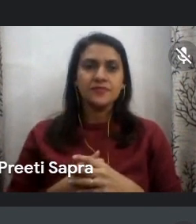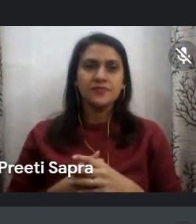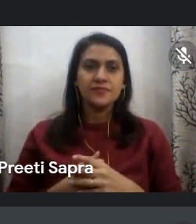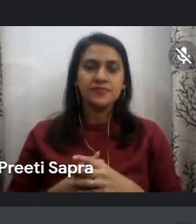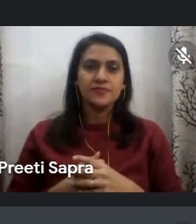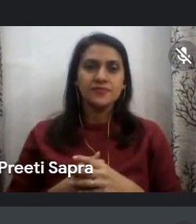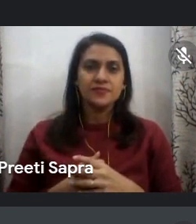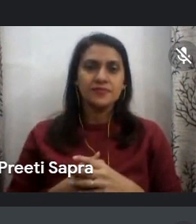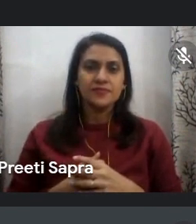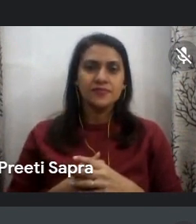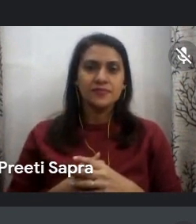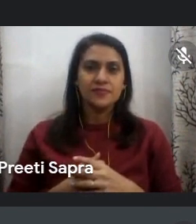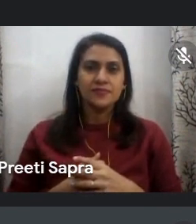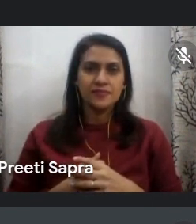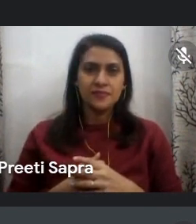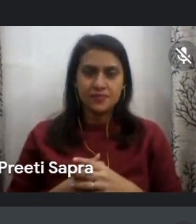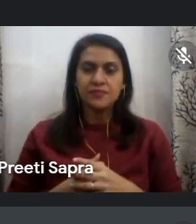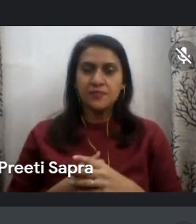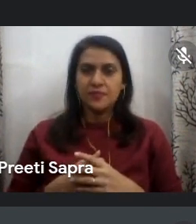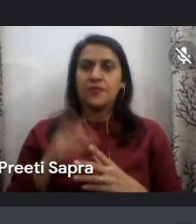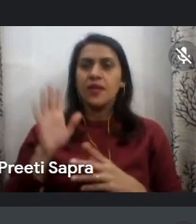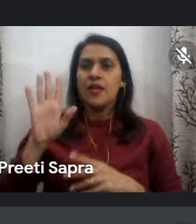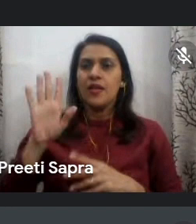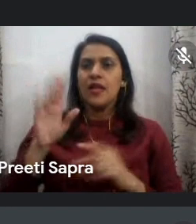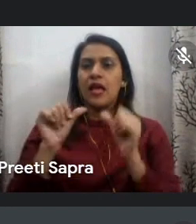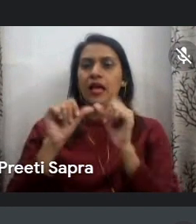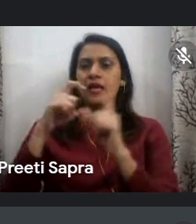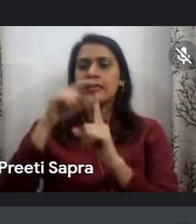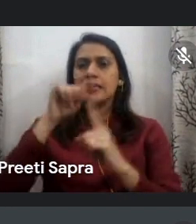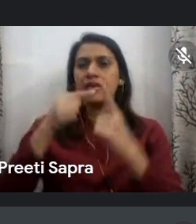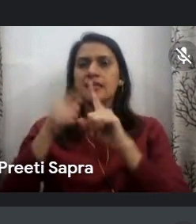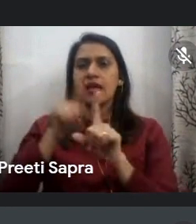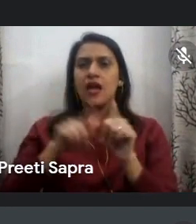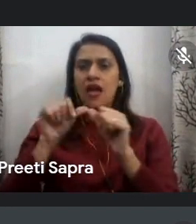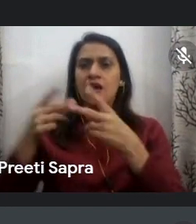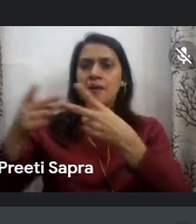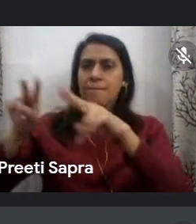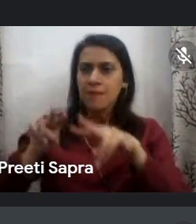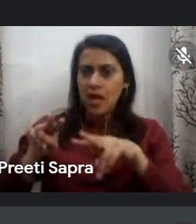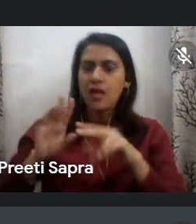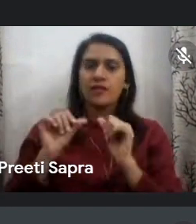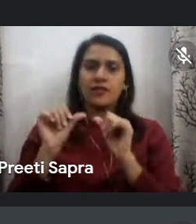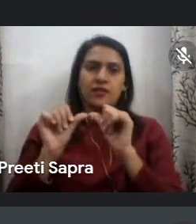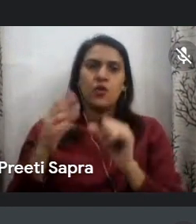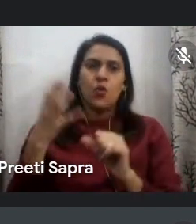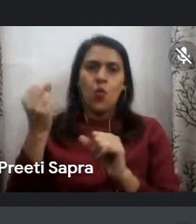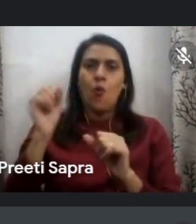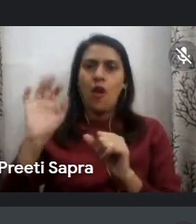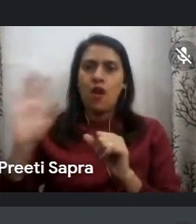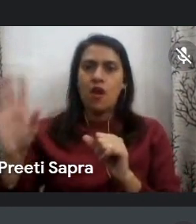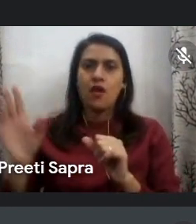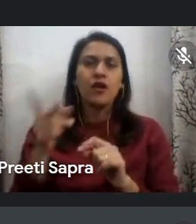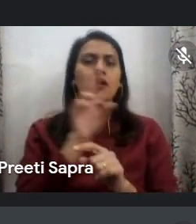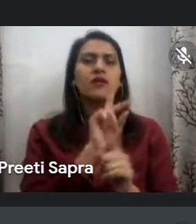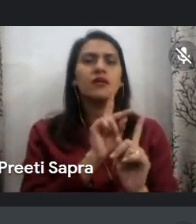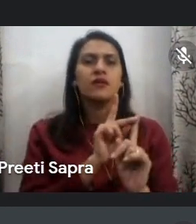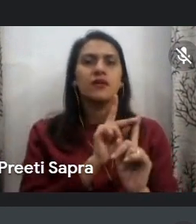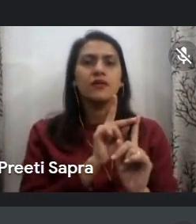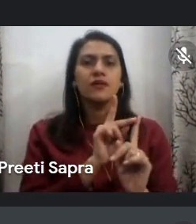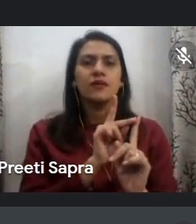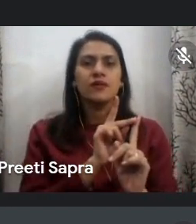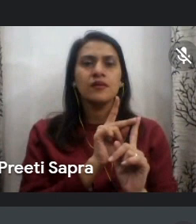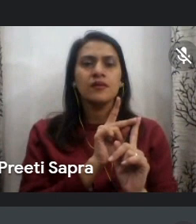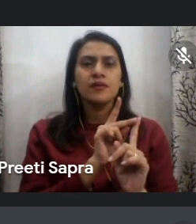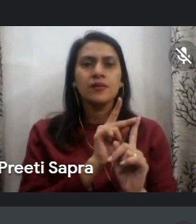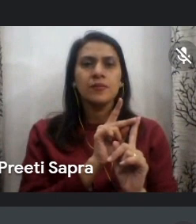Okay. I think once Aditya is back, maybe we can take that up, or we can get back to